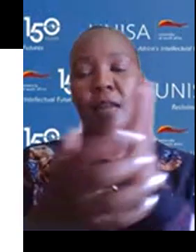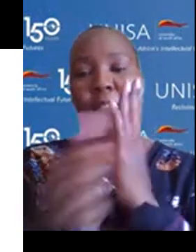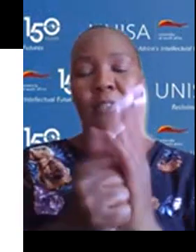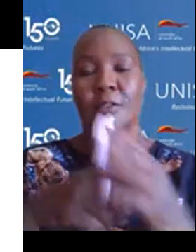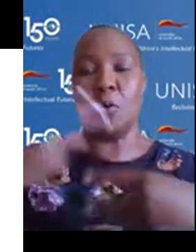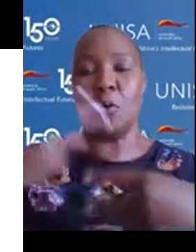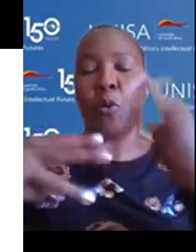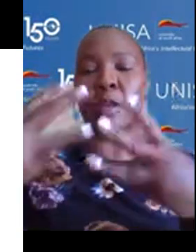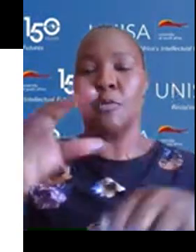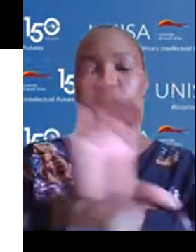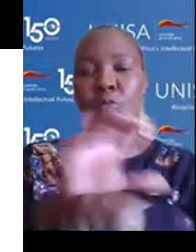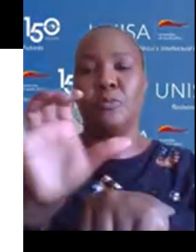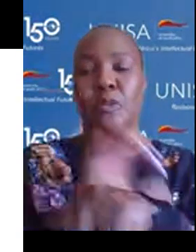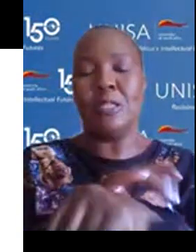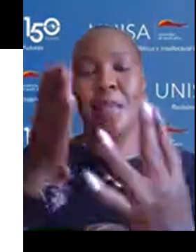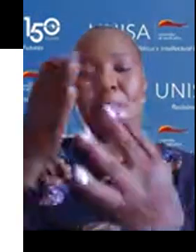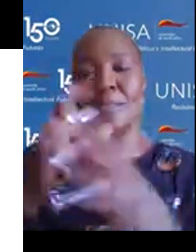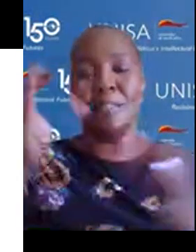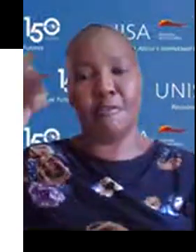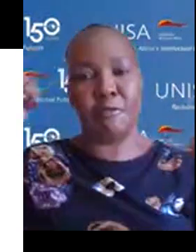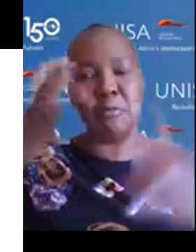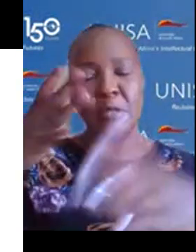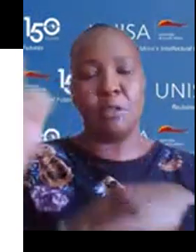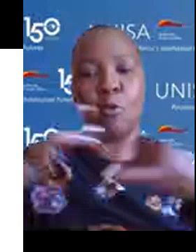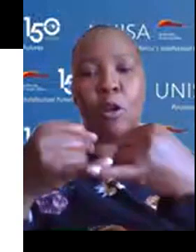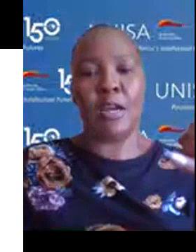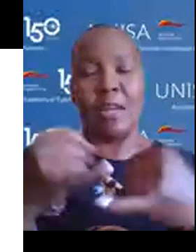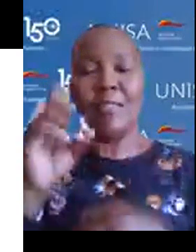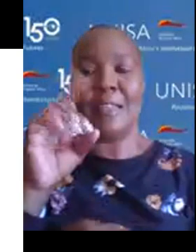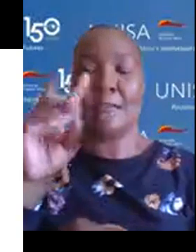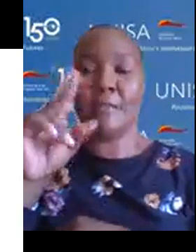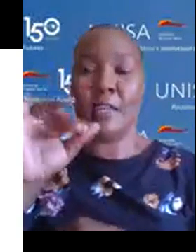with computers and accessing information online. David?